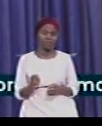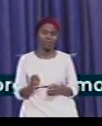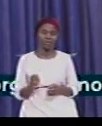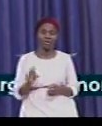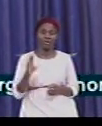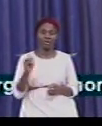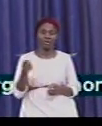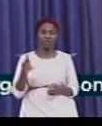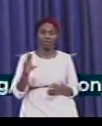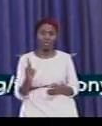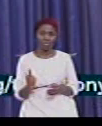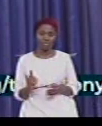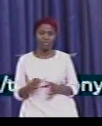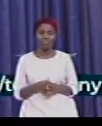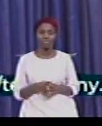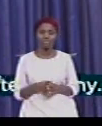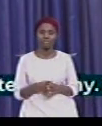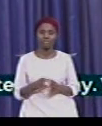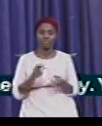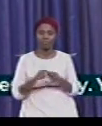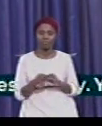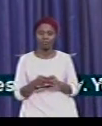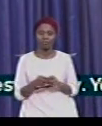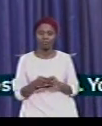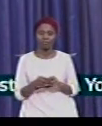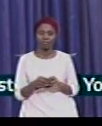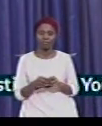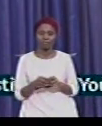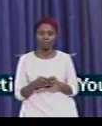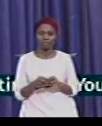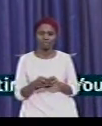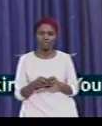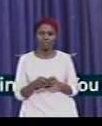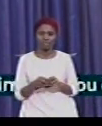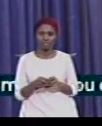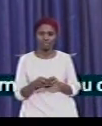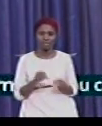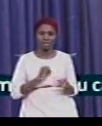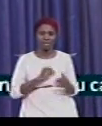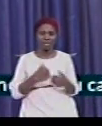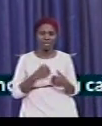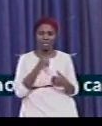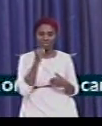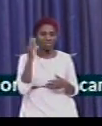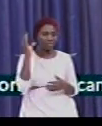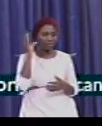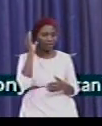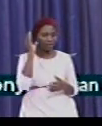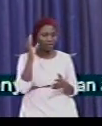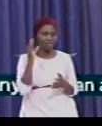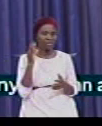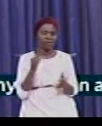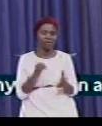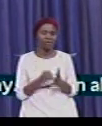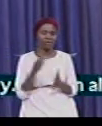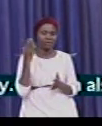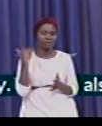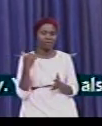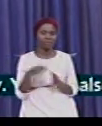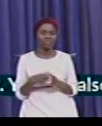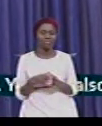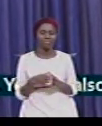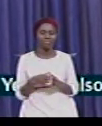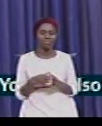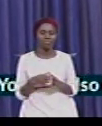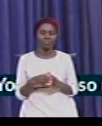sclerosis. Yes. I've not heard it before. So I was telling the doctors that, hey, what is that?